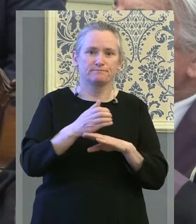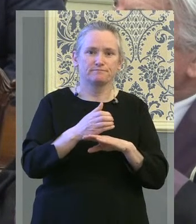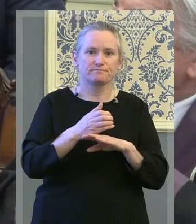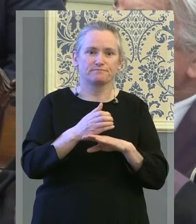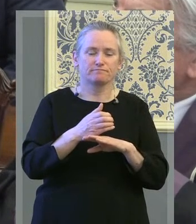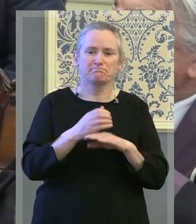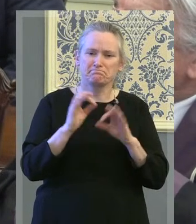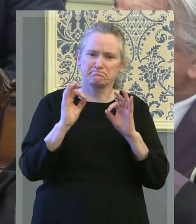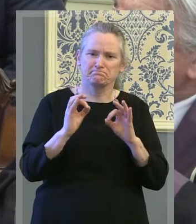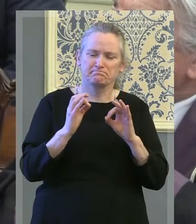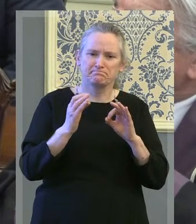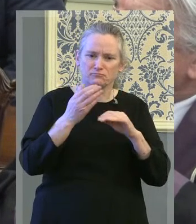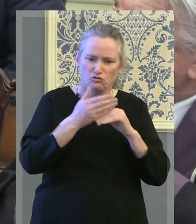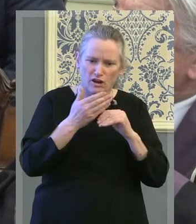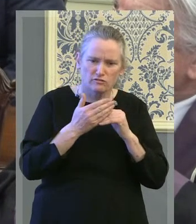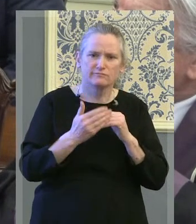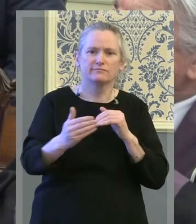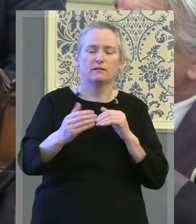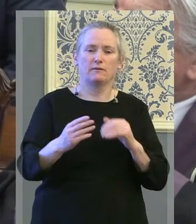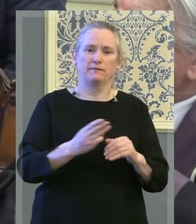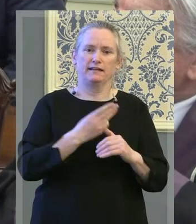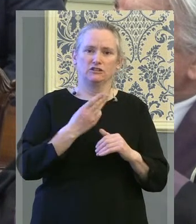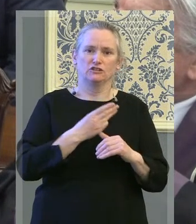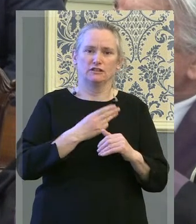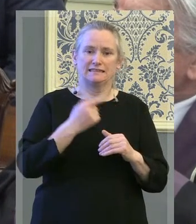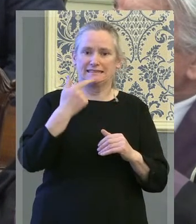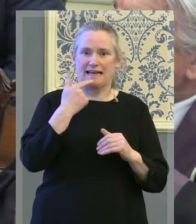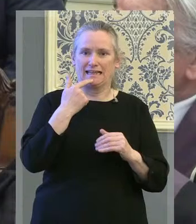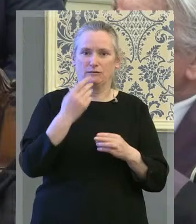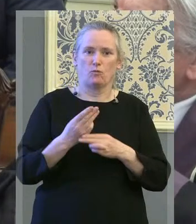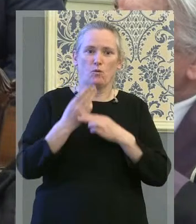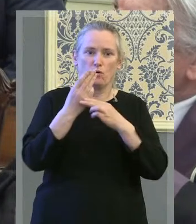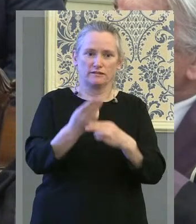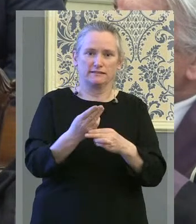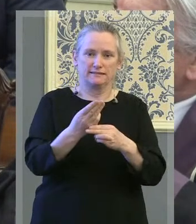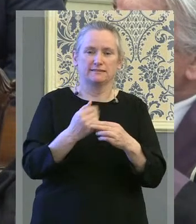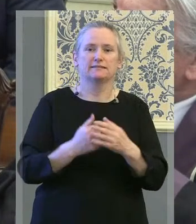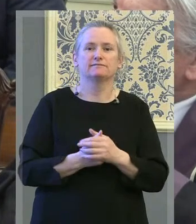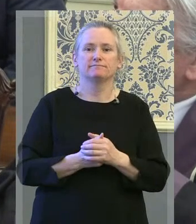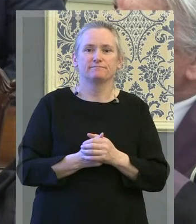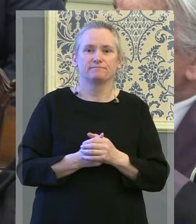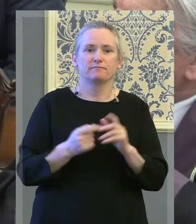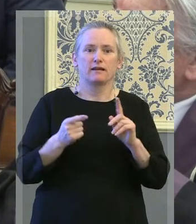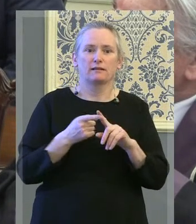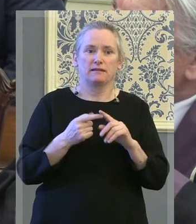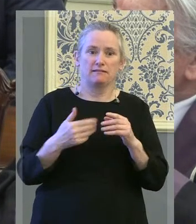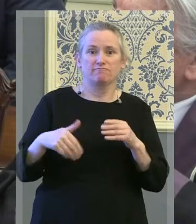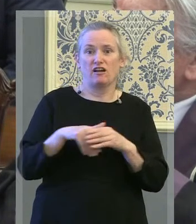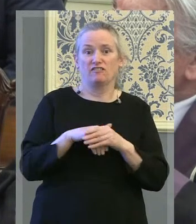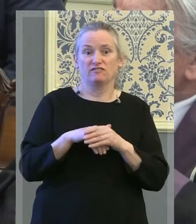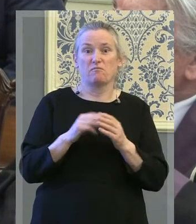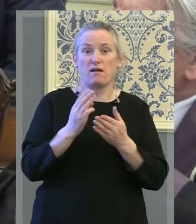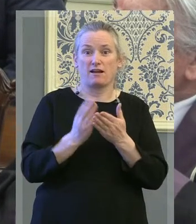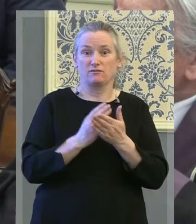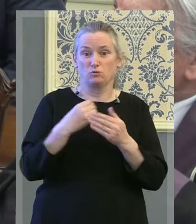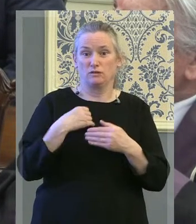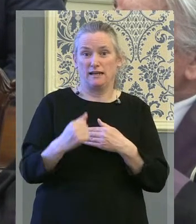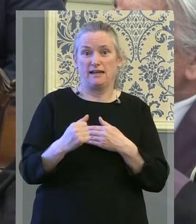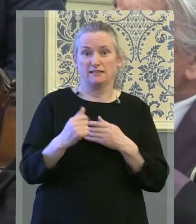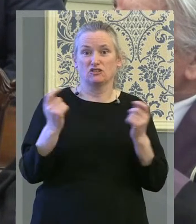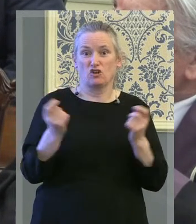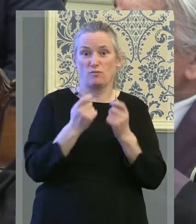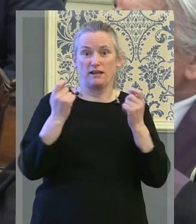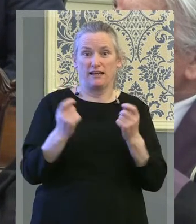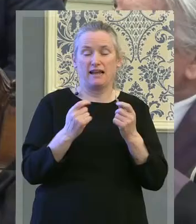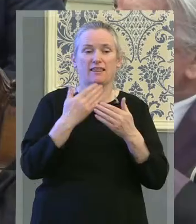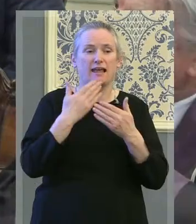lustrous career, and it is my pleasure to second this proposal and indeed to be part of today's proceedings. Gurv